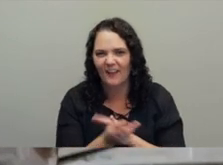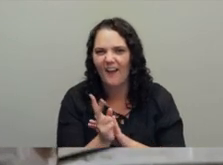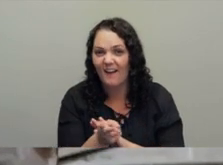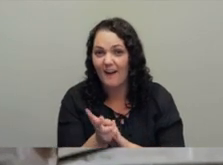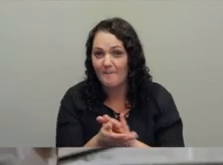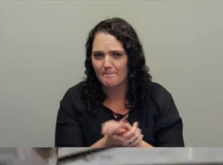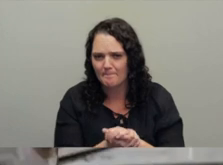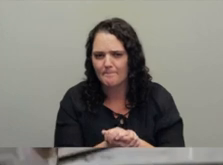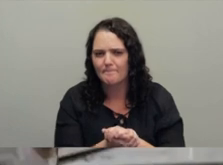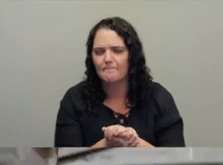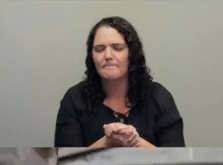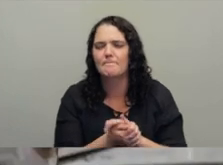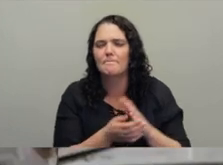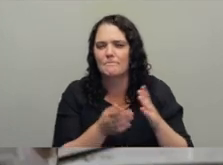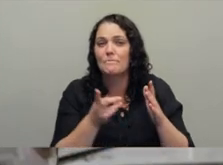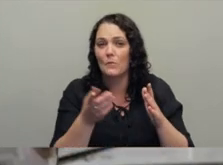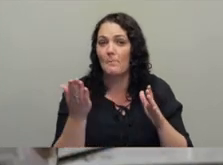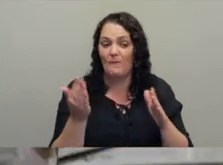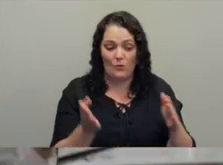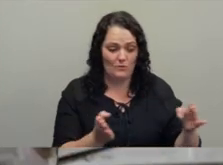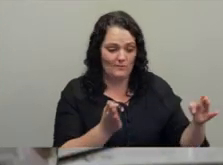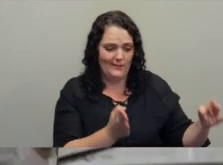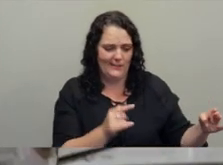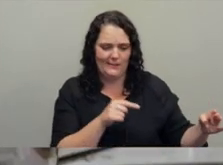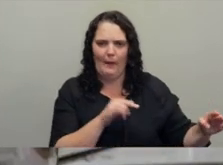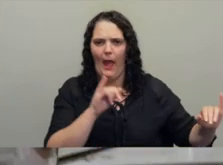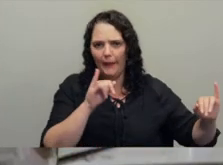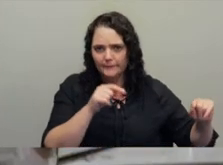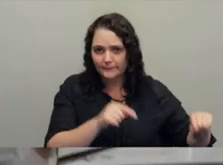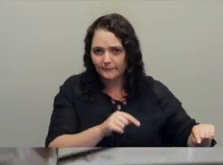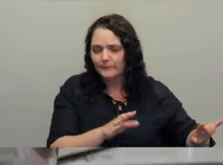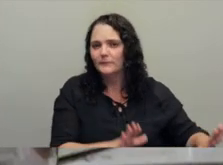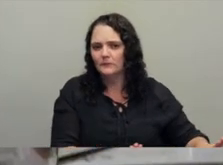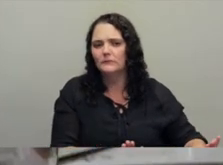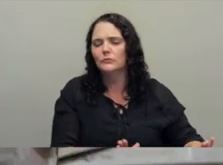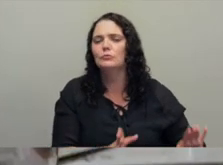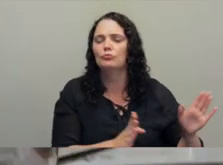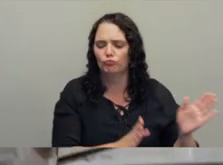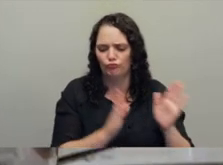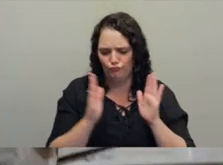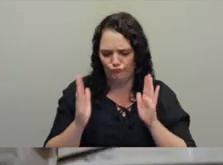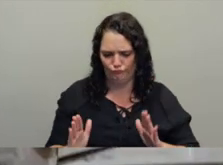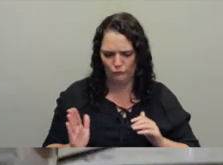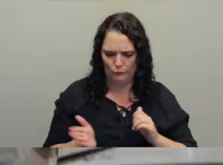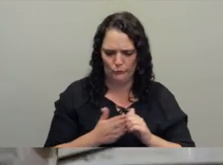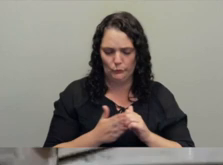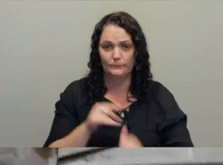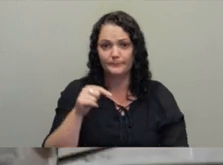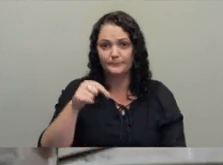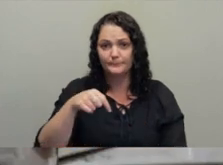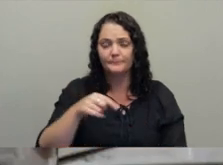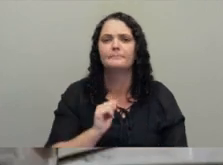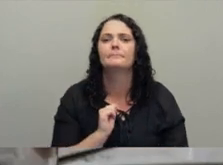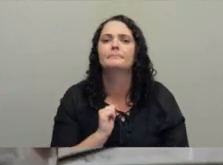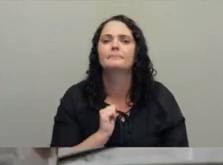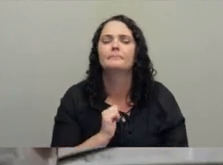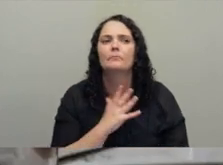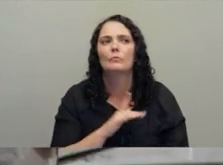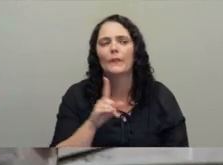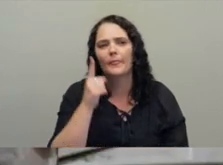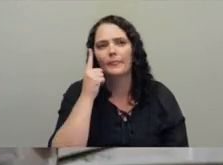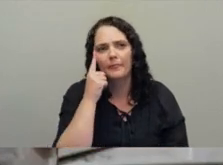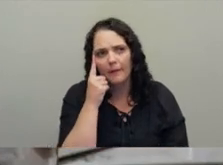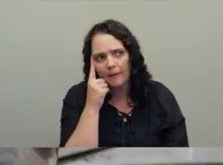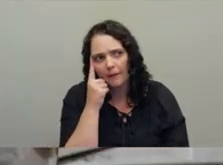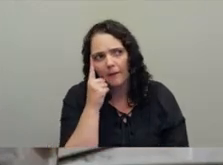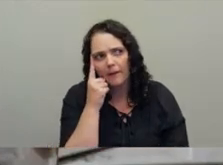strategy. So think again, okay, you just did something in that last one. Think, what am I gonna do? And I want you to think about what can make it